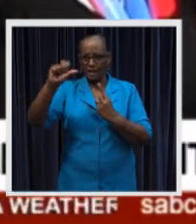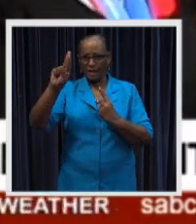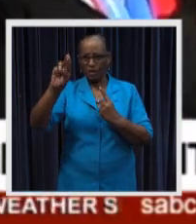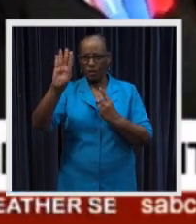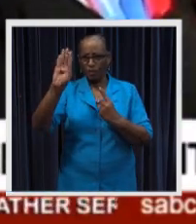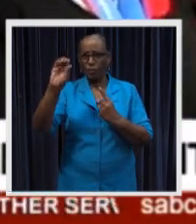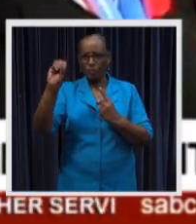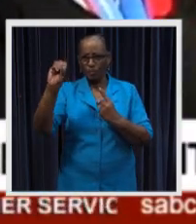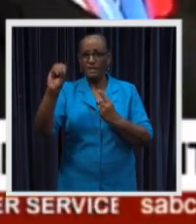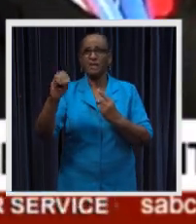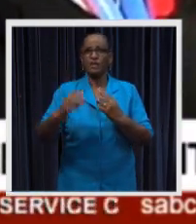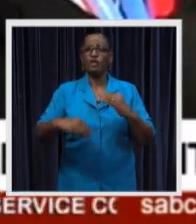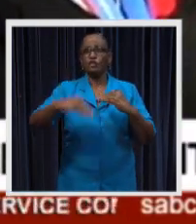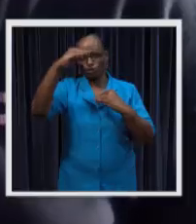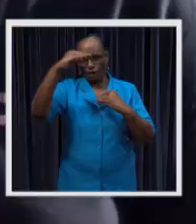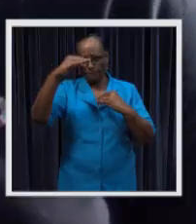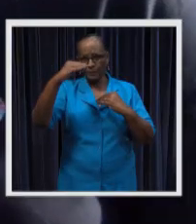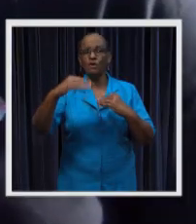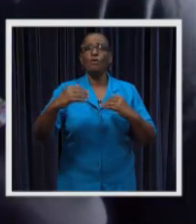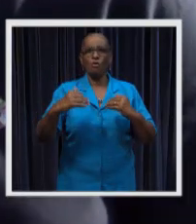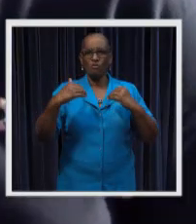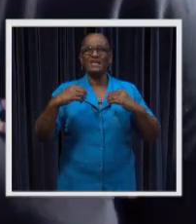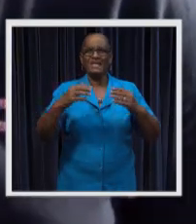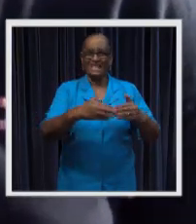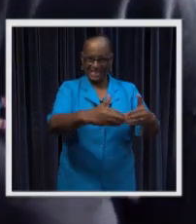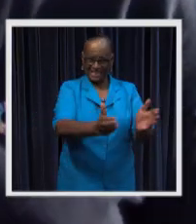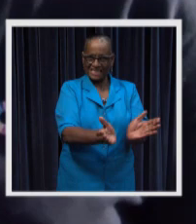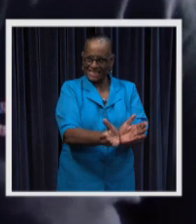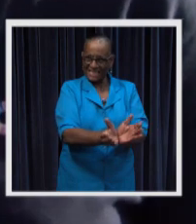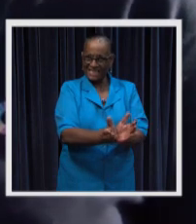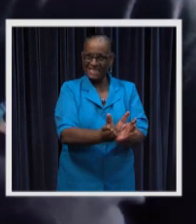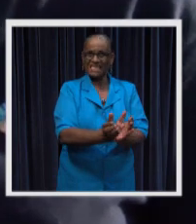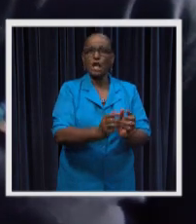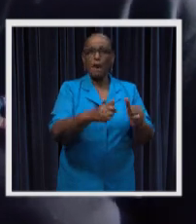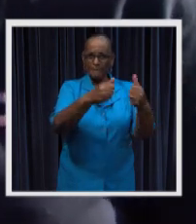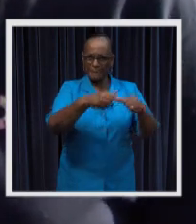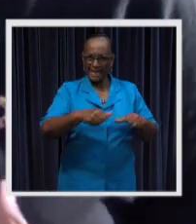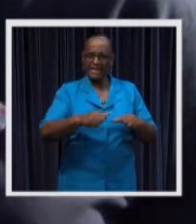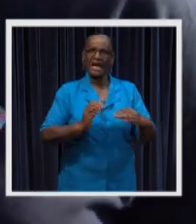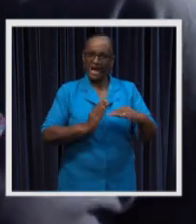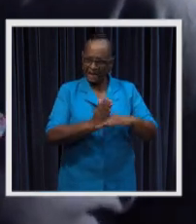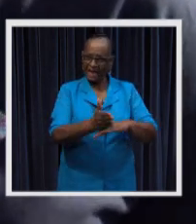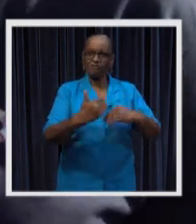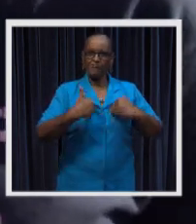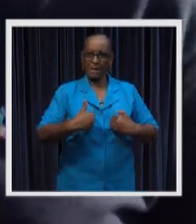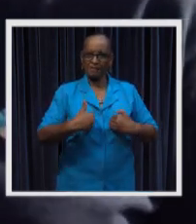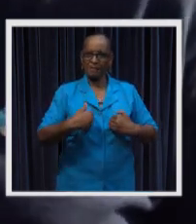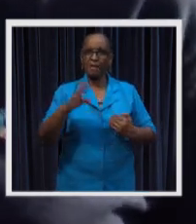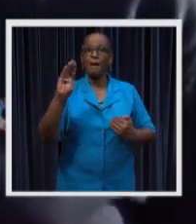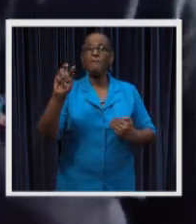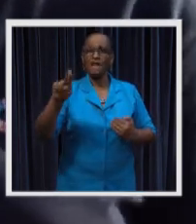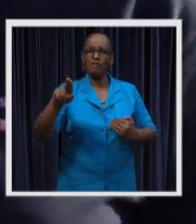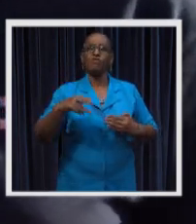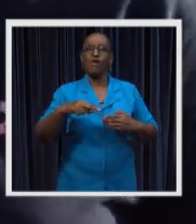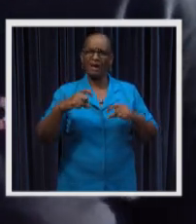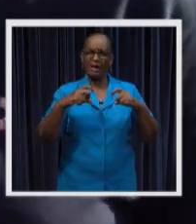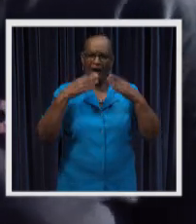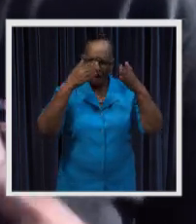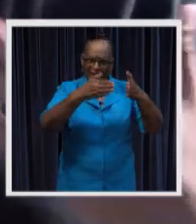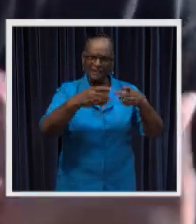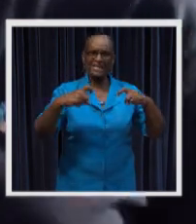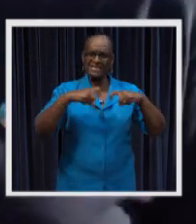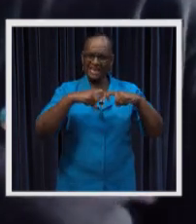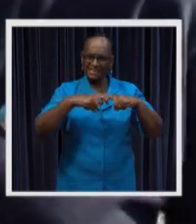Summit as a human right. Michelle Belfour, SRHR advocate, has especially drawn attention